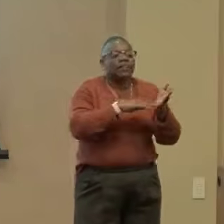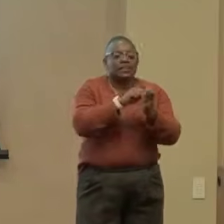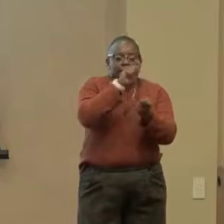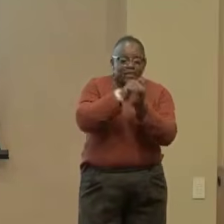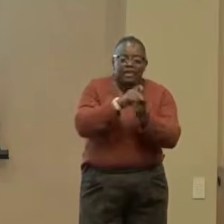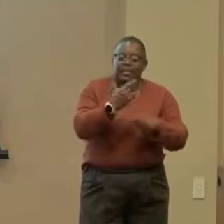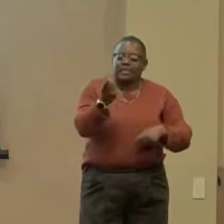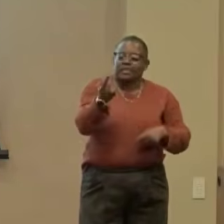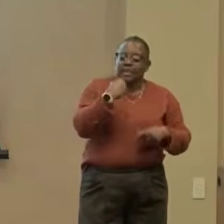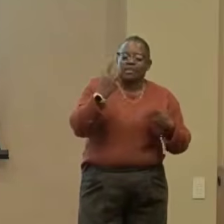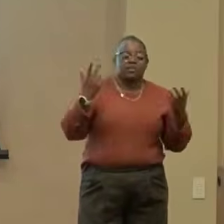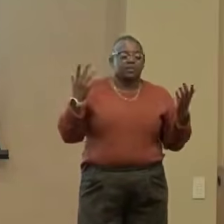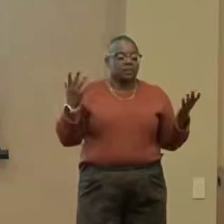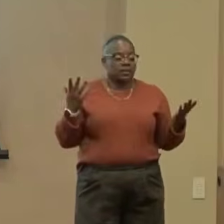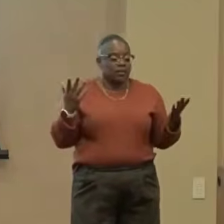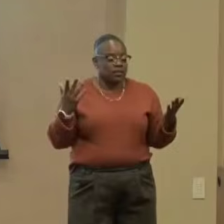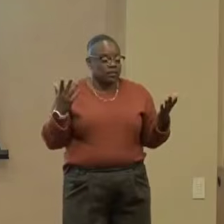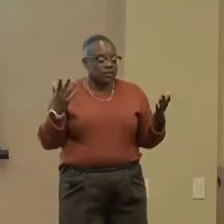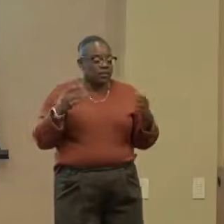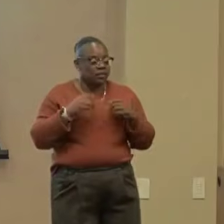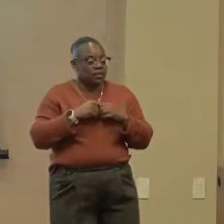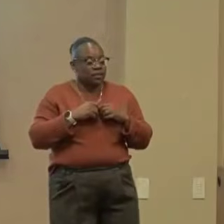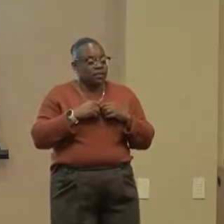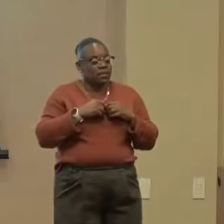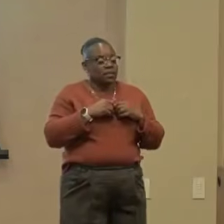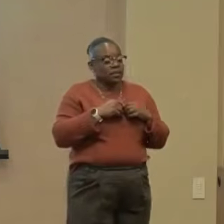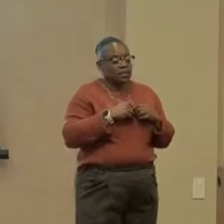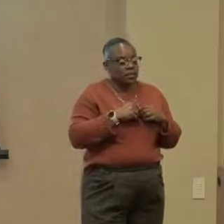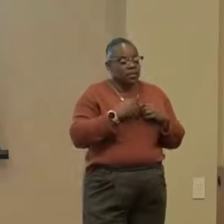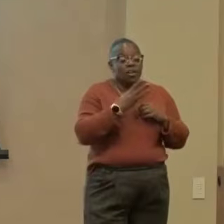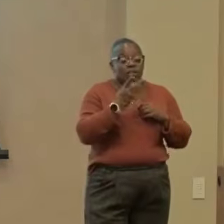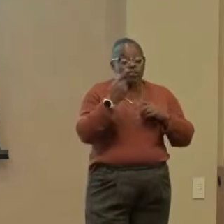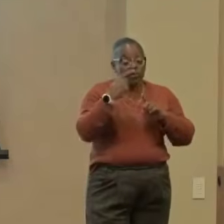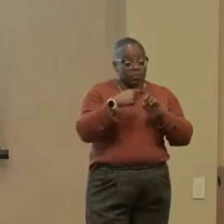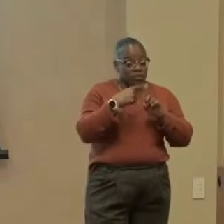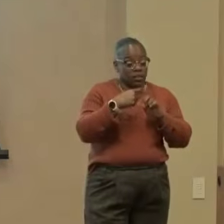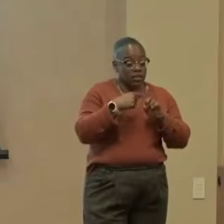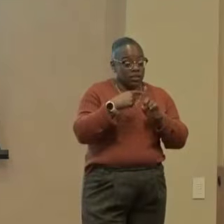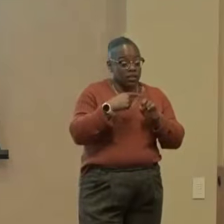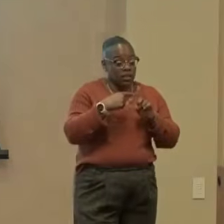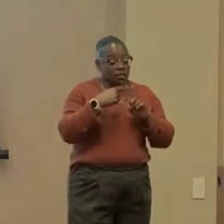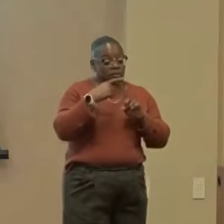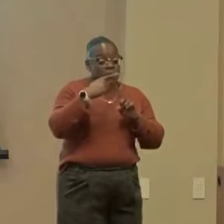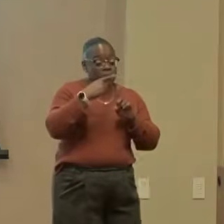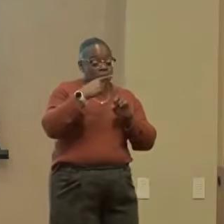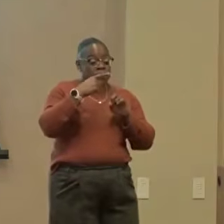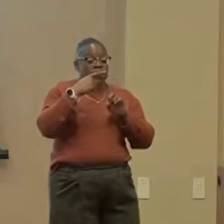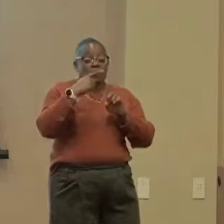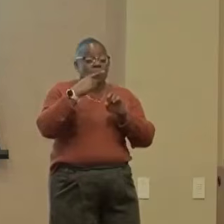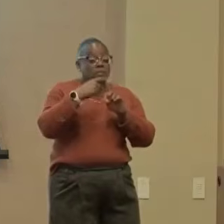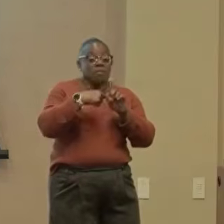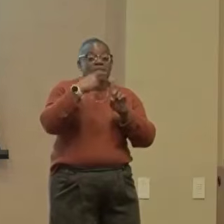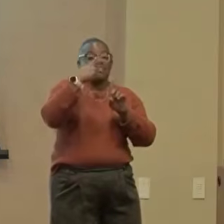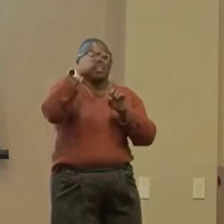going on with her, right? And this was literally a couple months, or if I'm right, a month after we just got